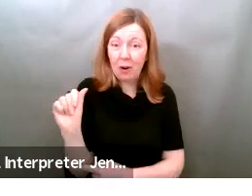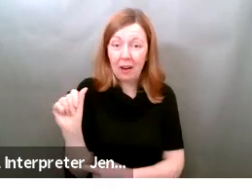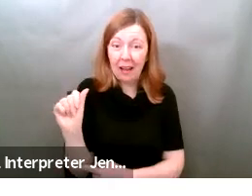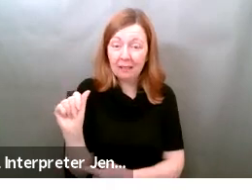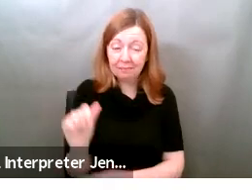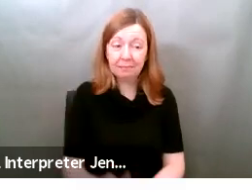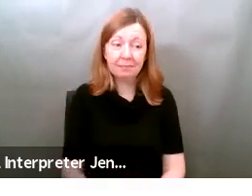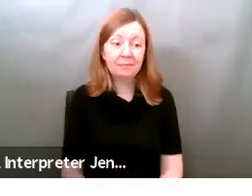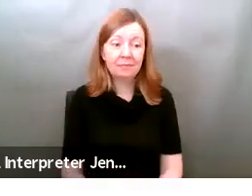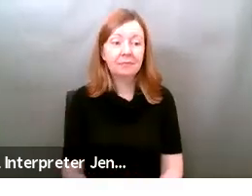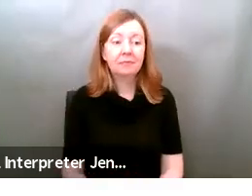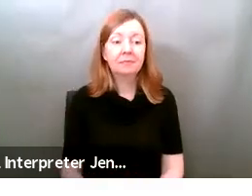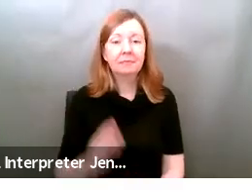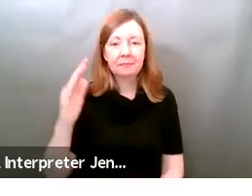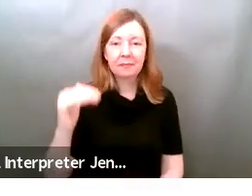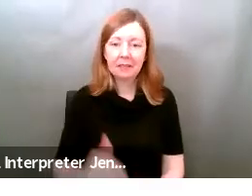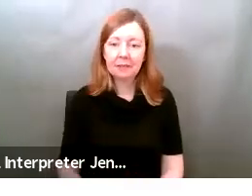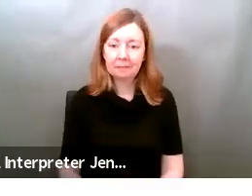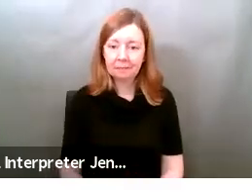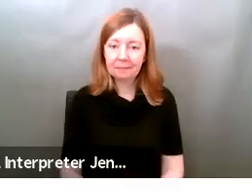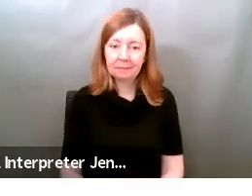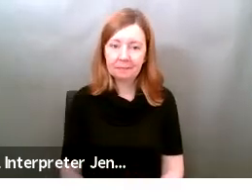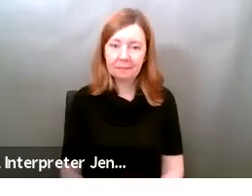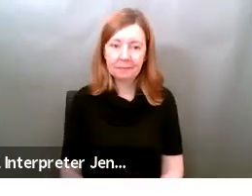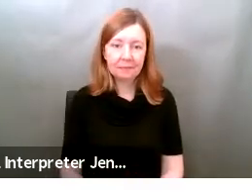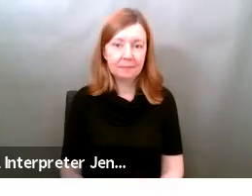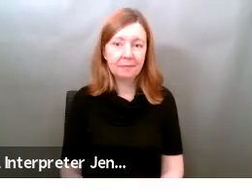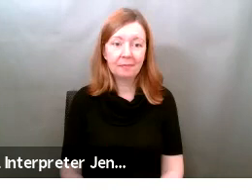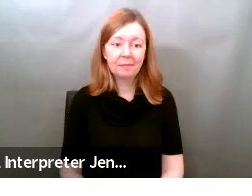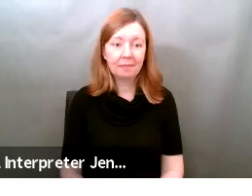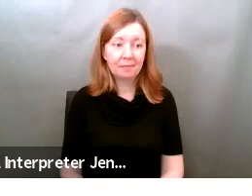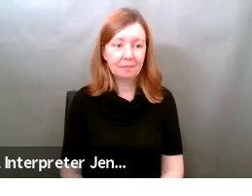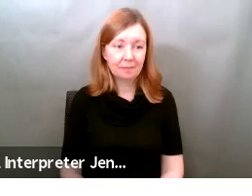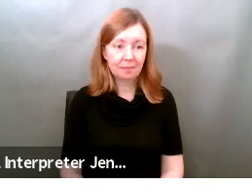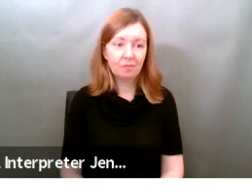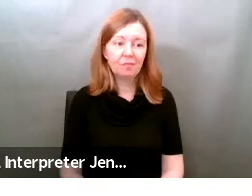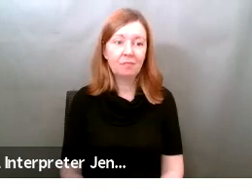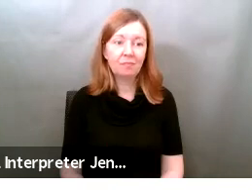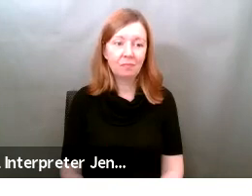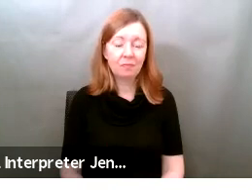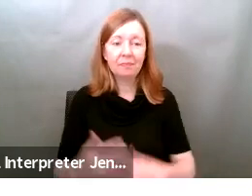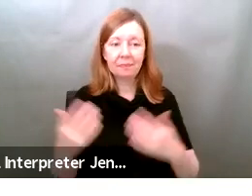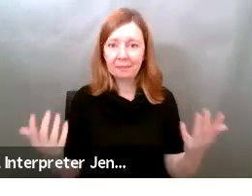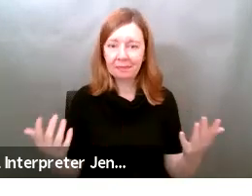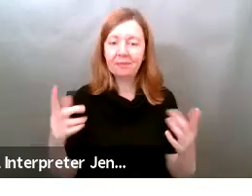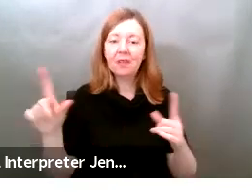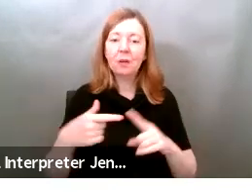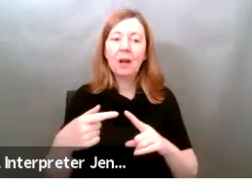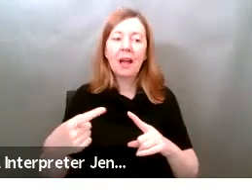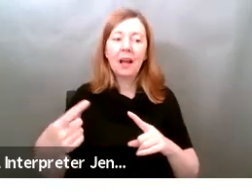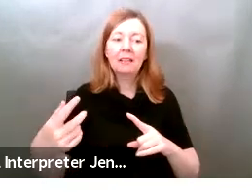vaccine. Next slide. So once it gets